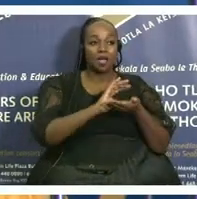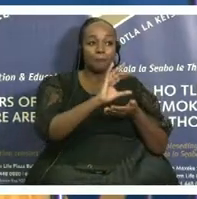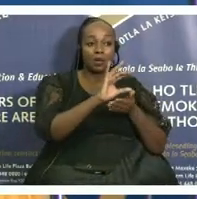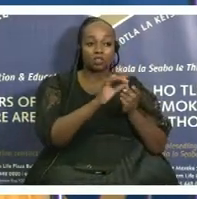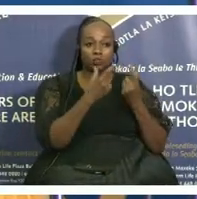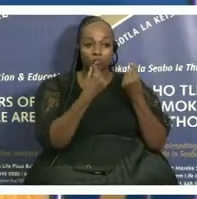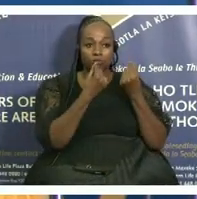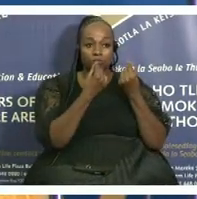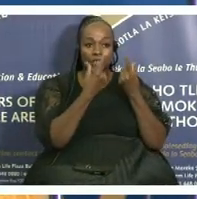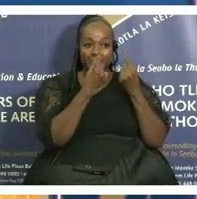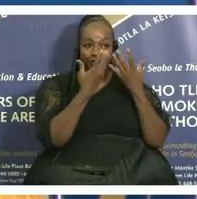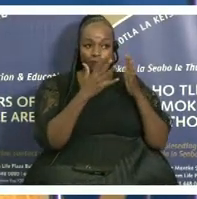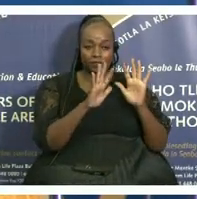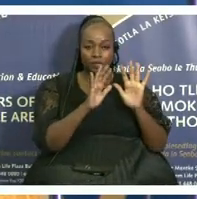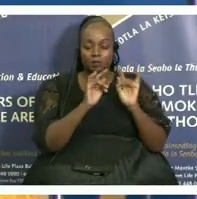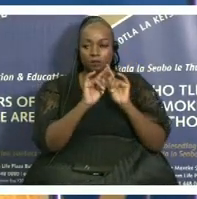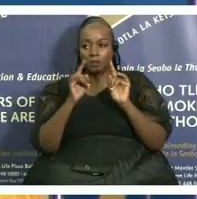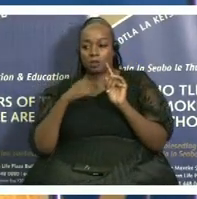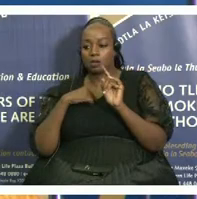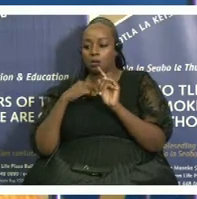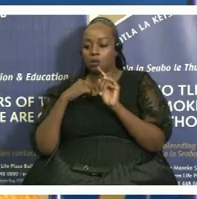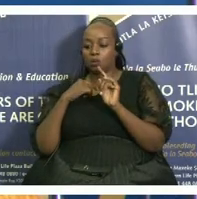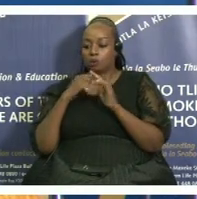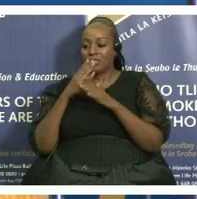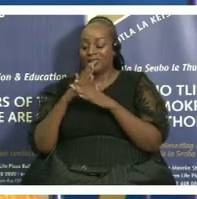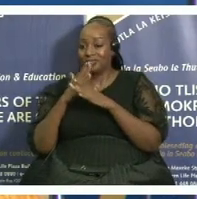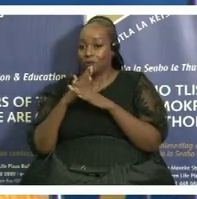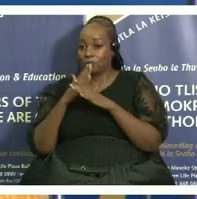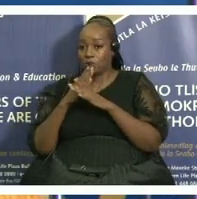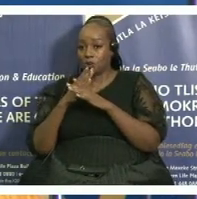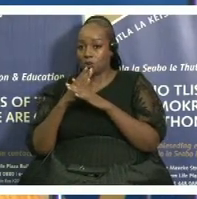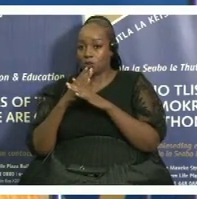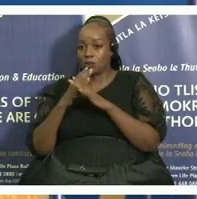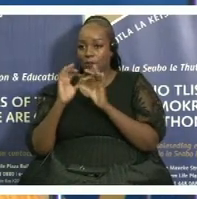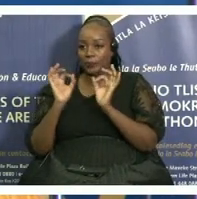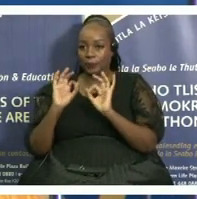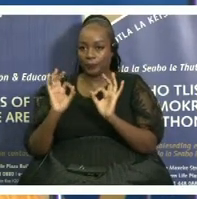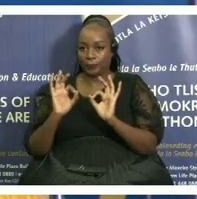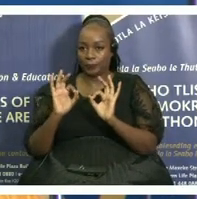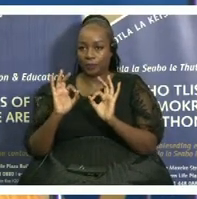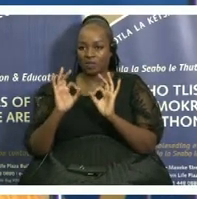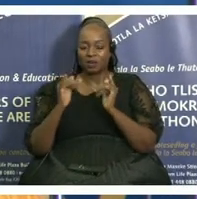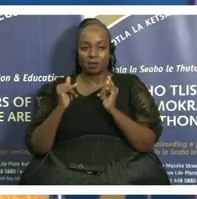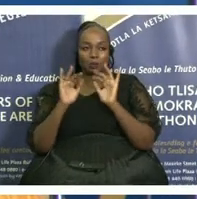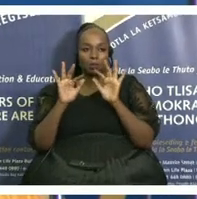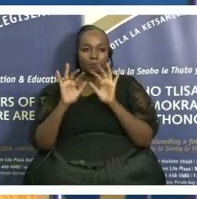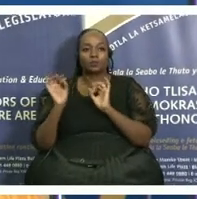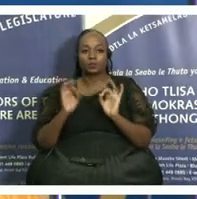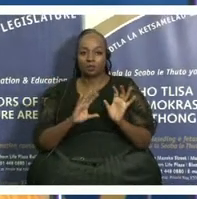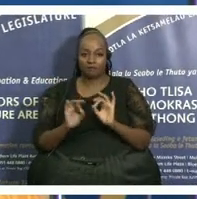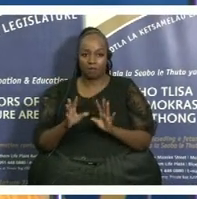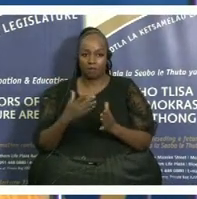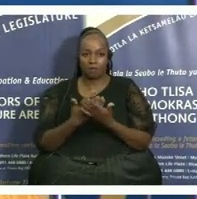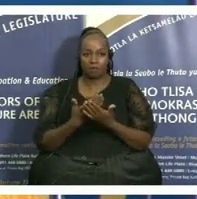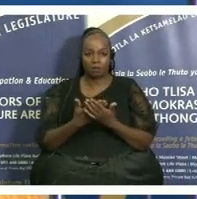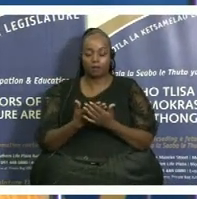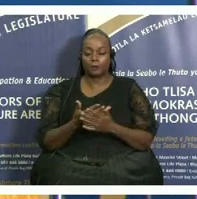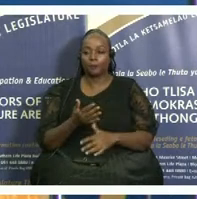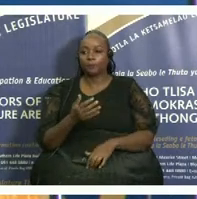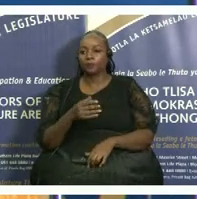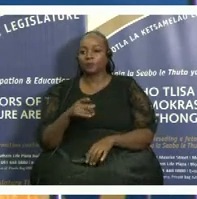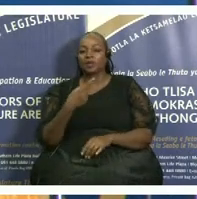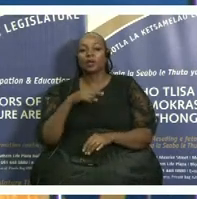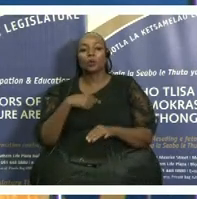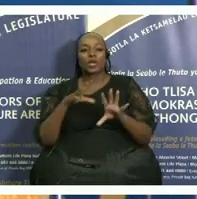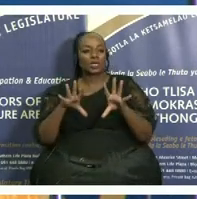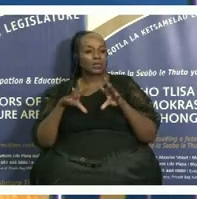inability to make decisions, the people in the area are still suffering, and we will not tolerate